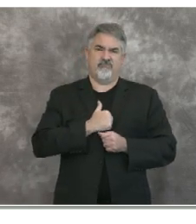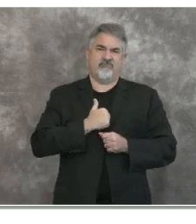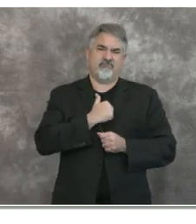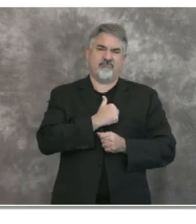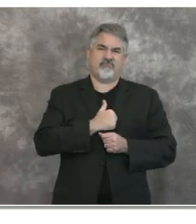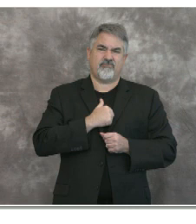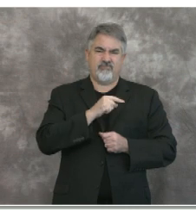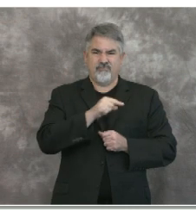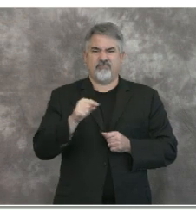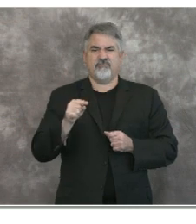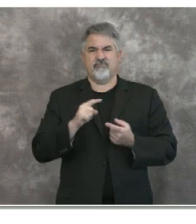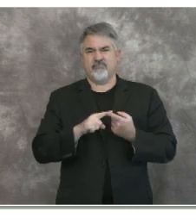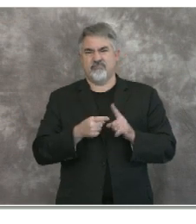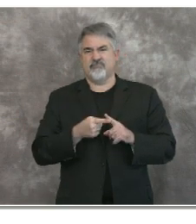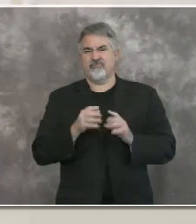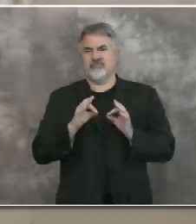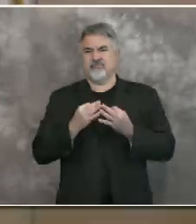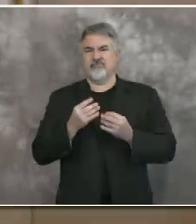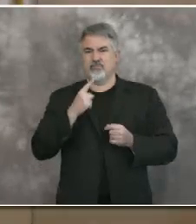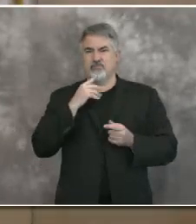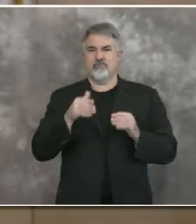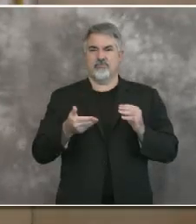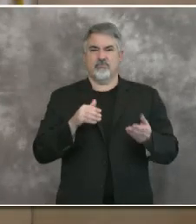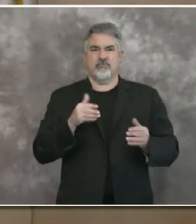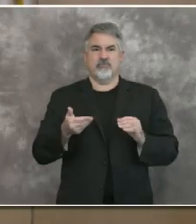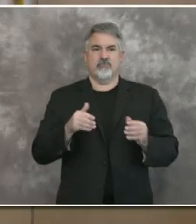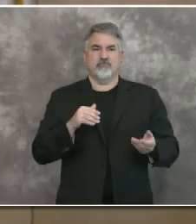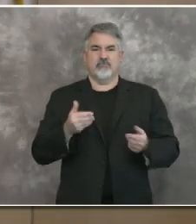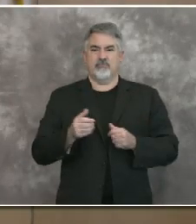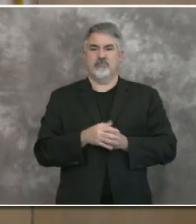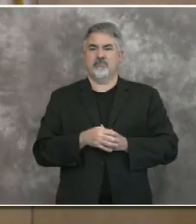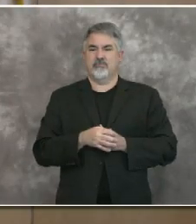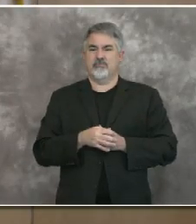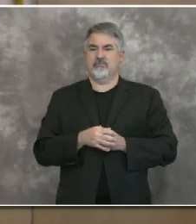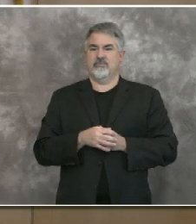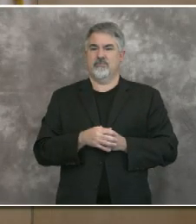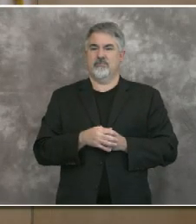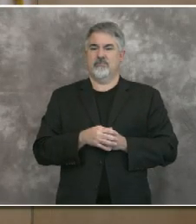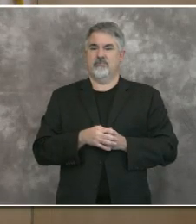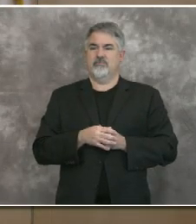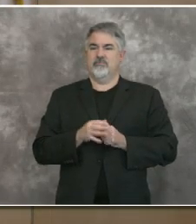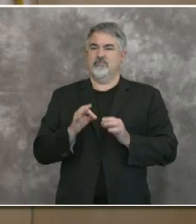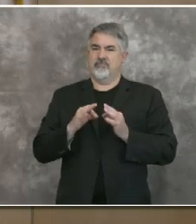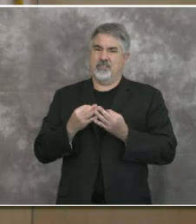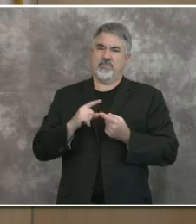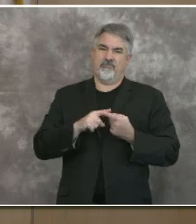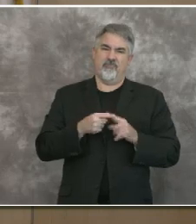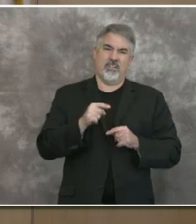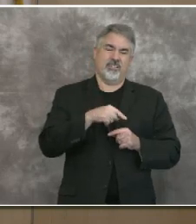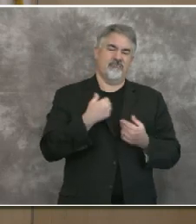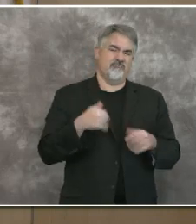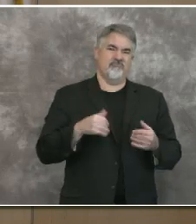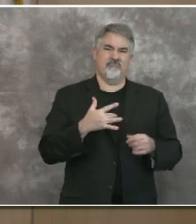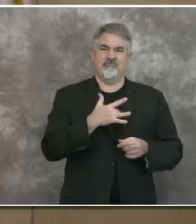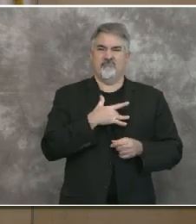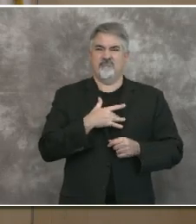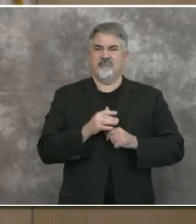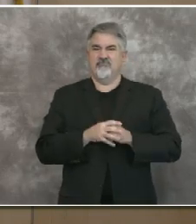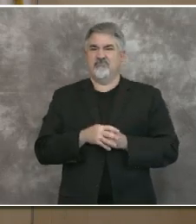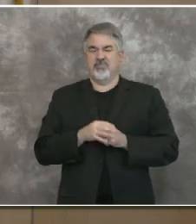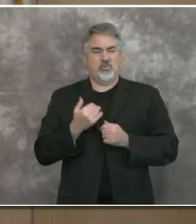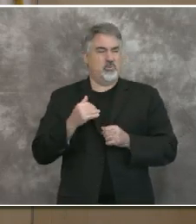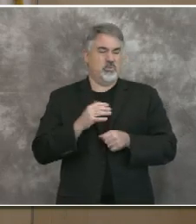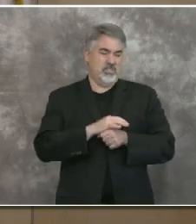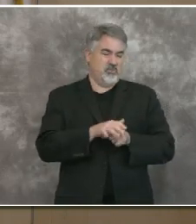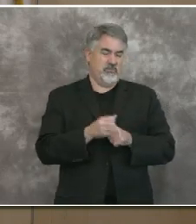go out to the individuals, the family and friends of those lost to COVID-19 reported